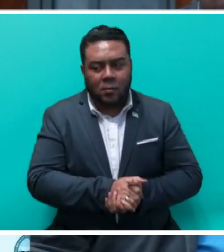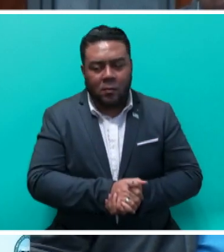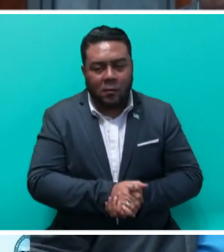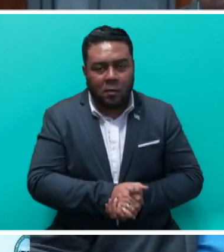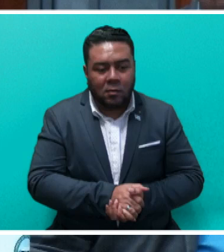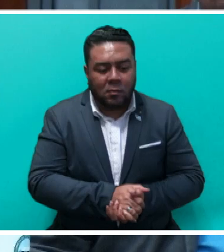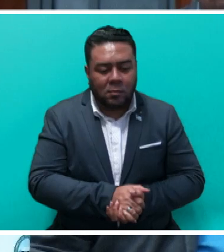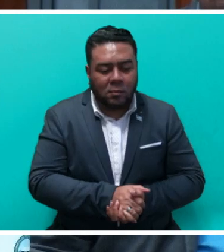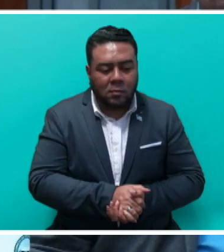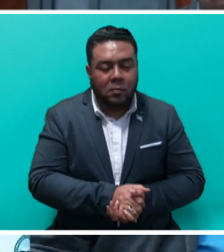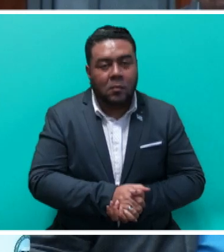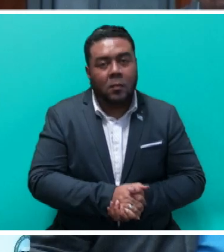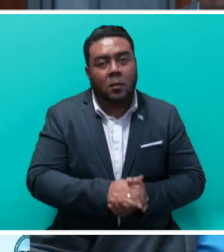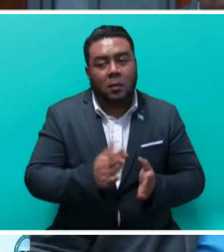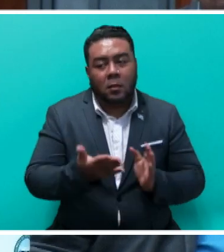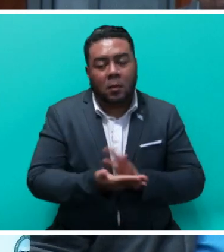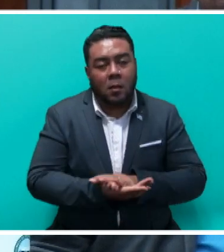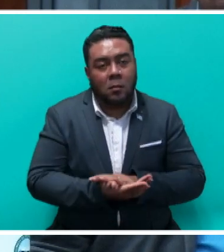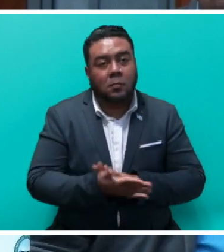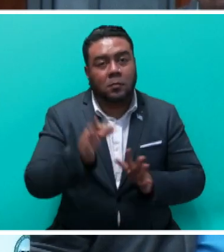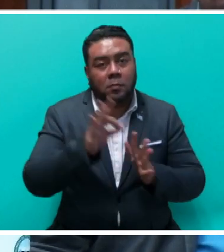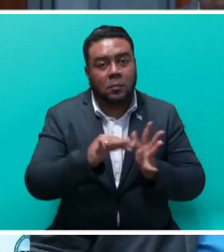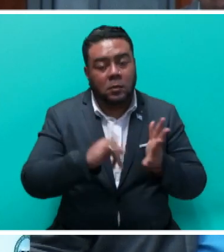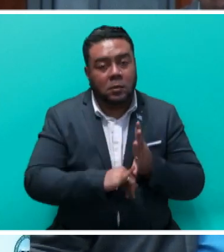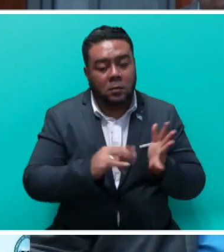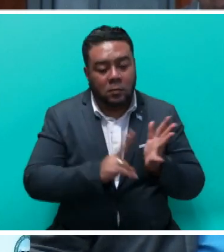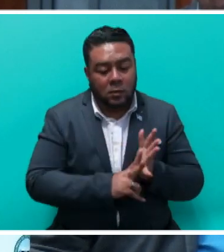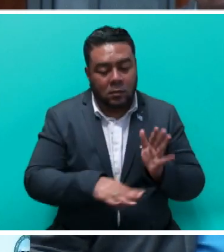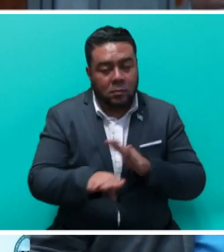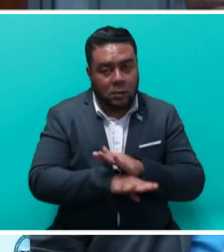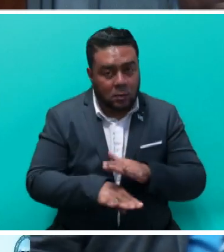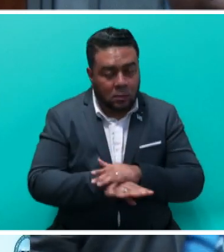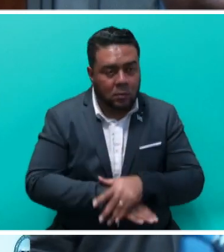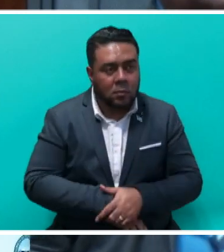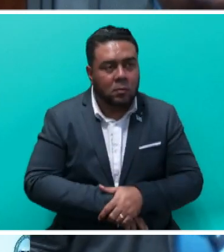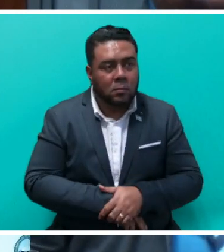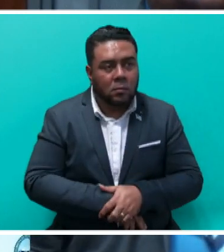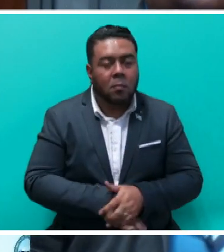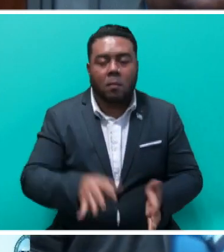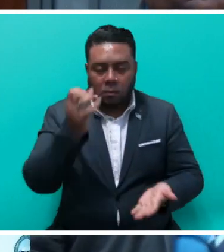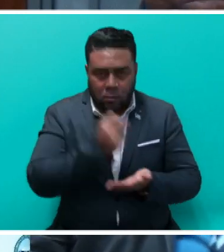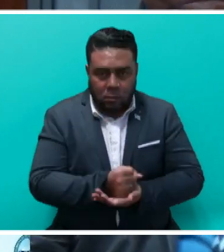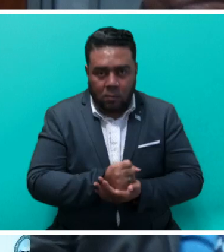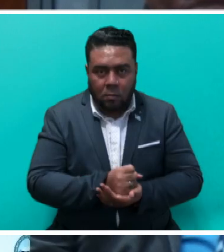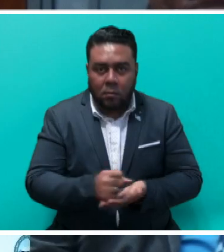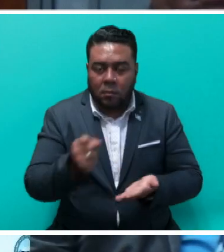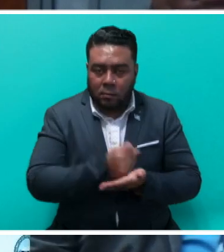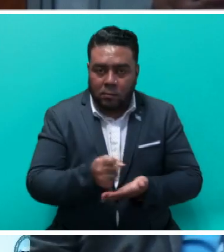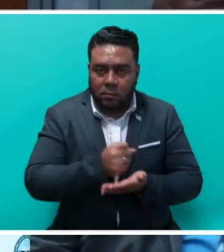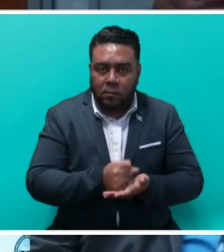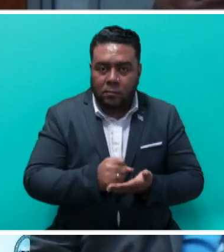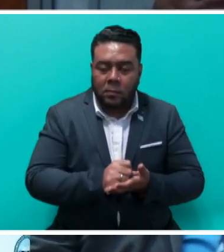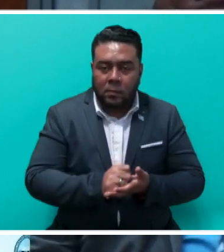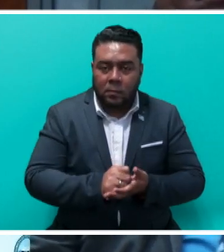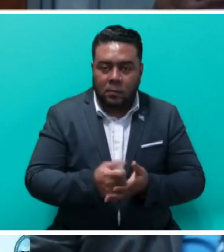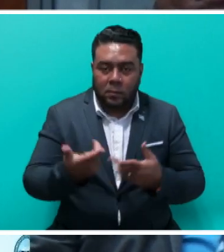allocating appropriate spaces for PSV bays and stands, ensuring the number and type of vehicles operating